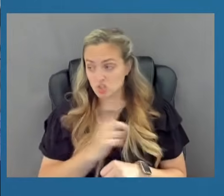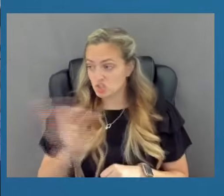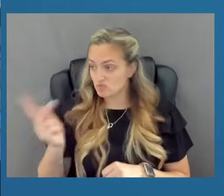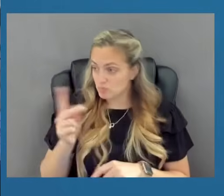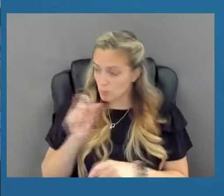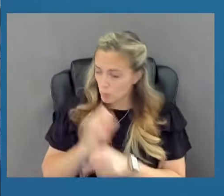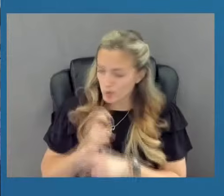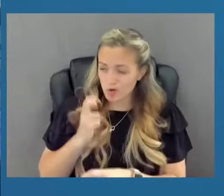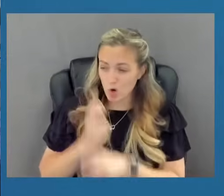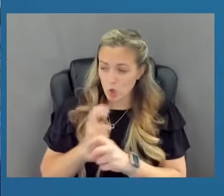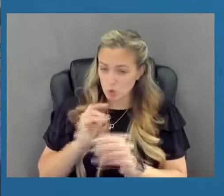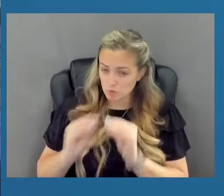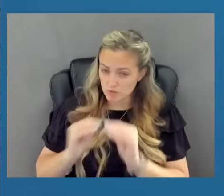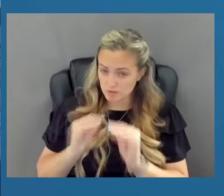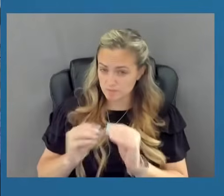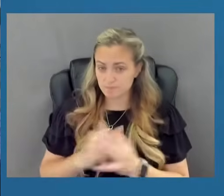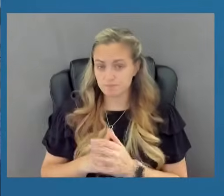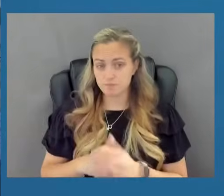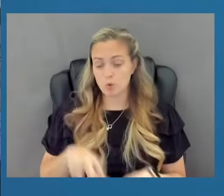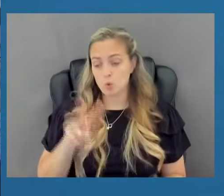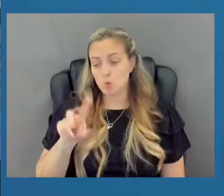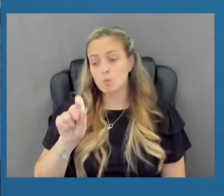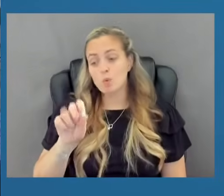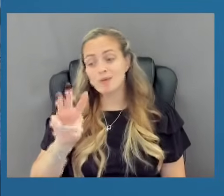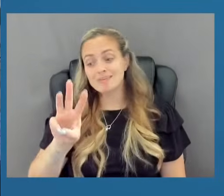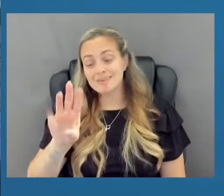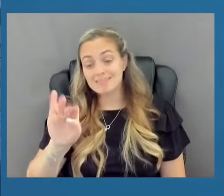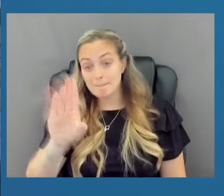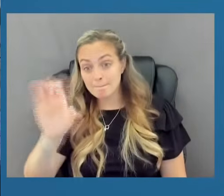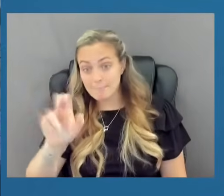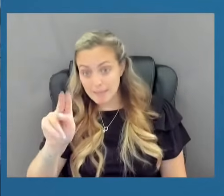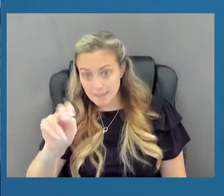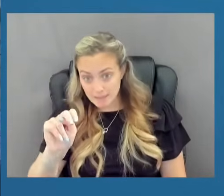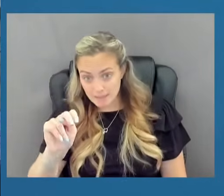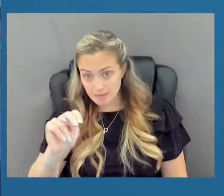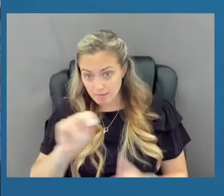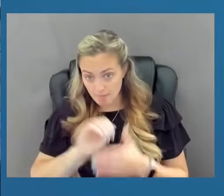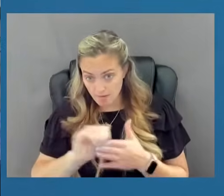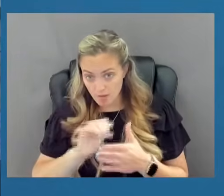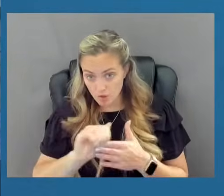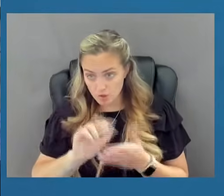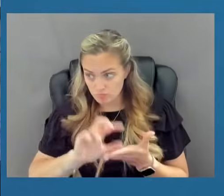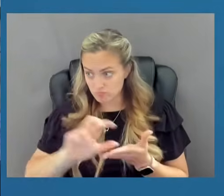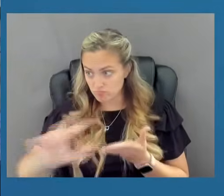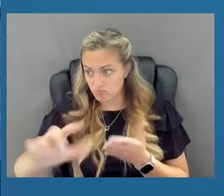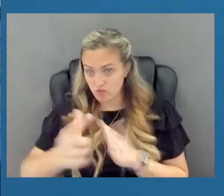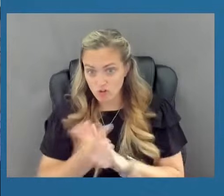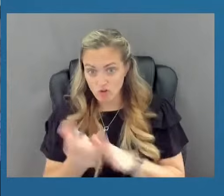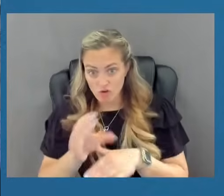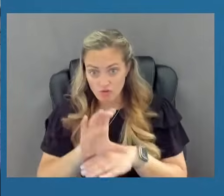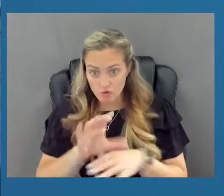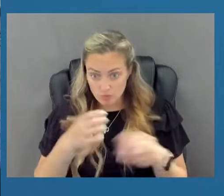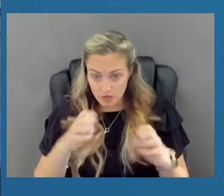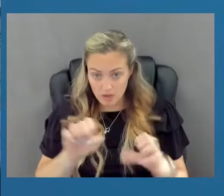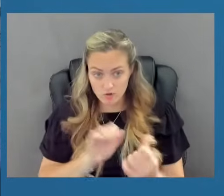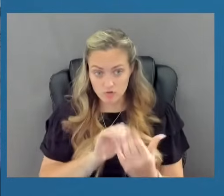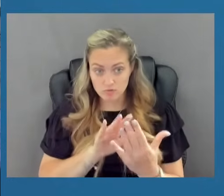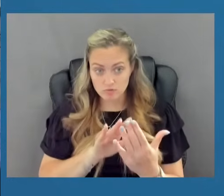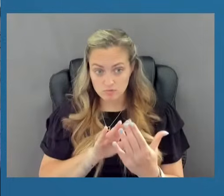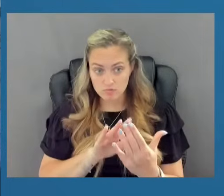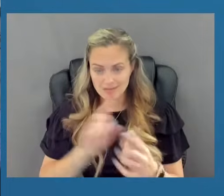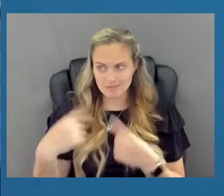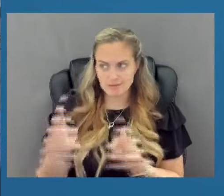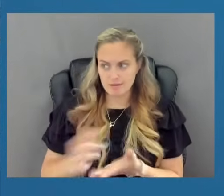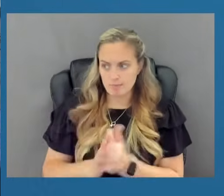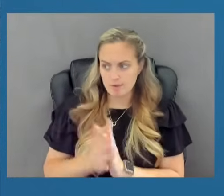this. $2.6 billion we've allocated for law enforcement efforts since I became governor.